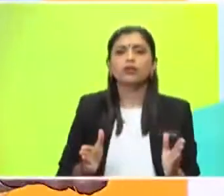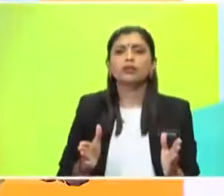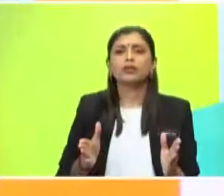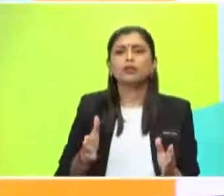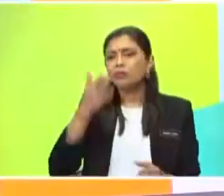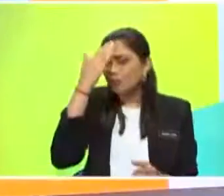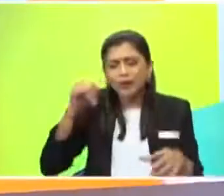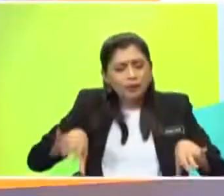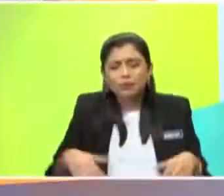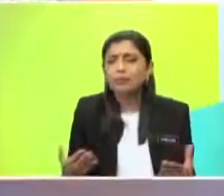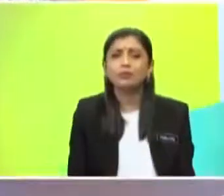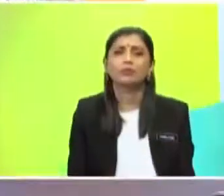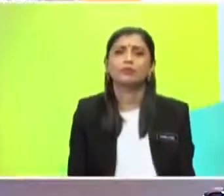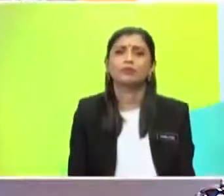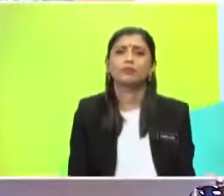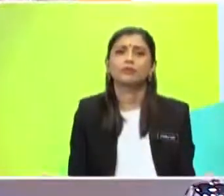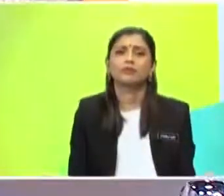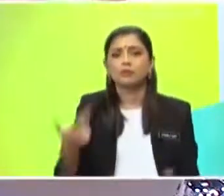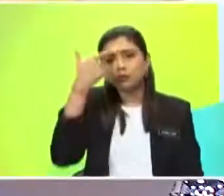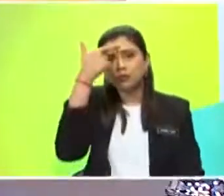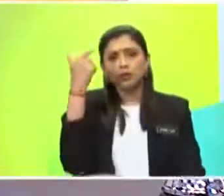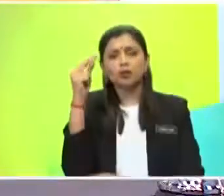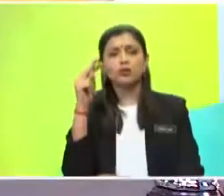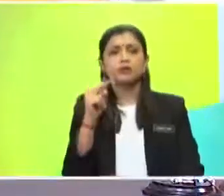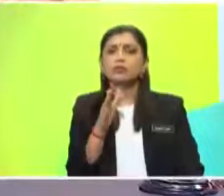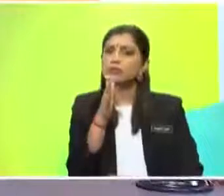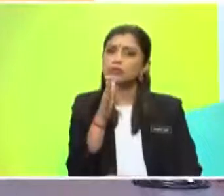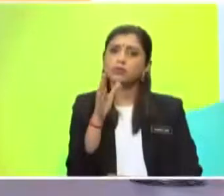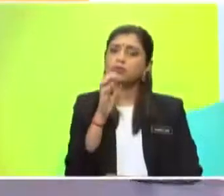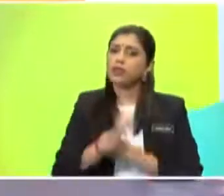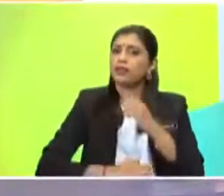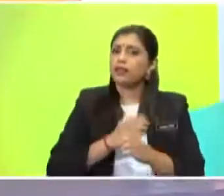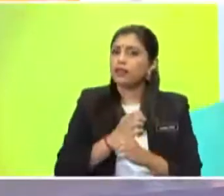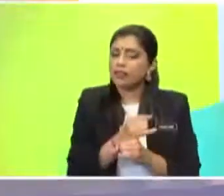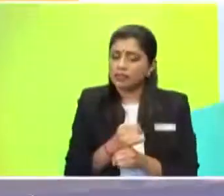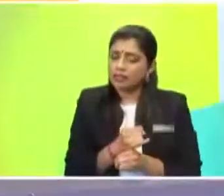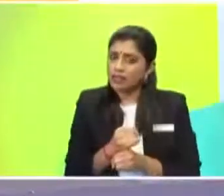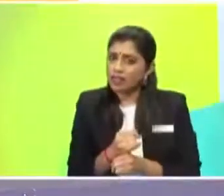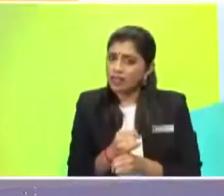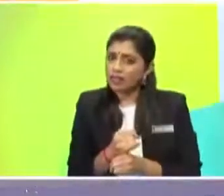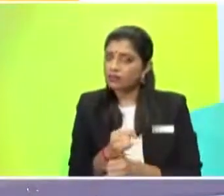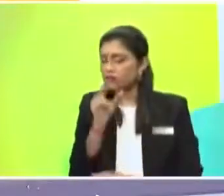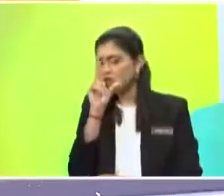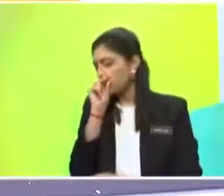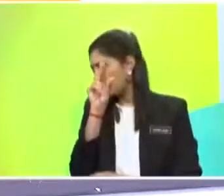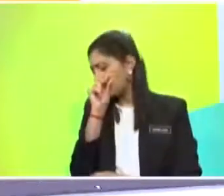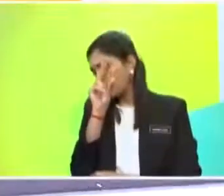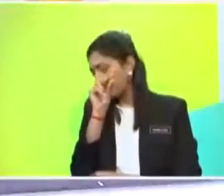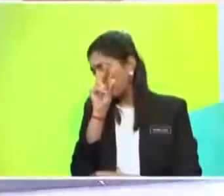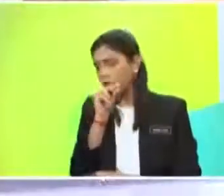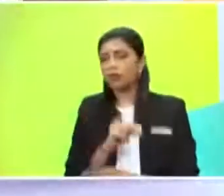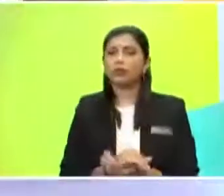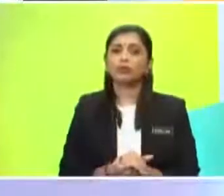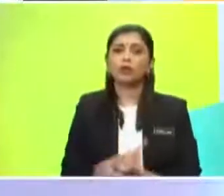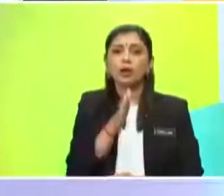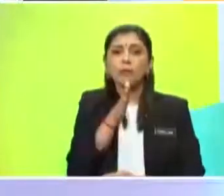that? Because the Mother Earth takes care of it? No, it's not just about that.